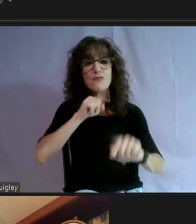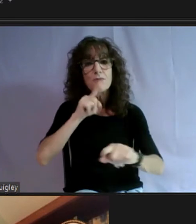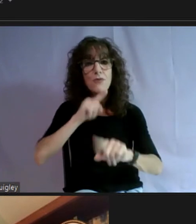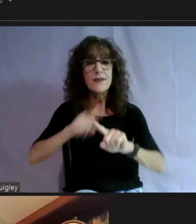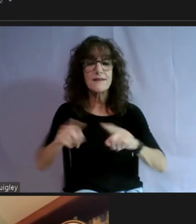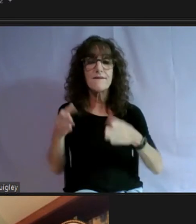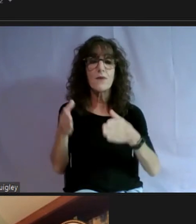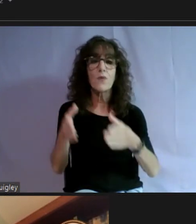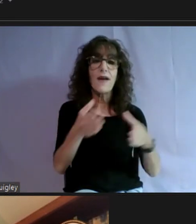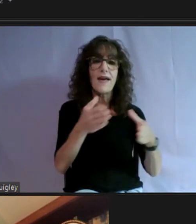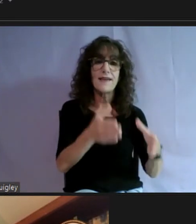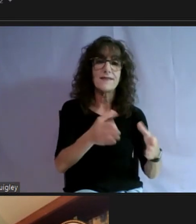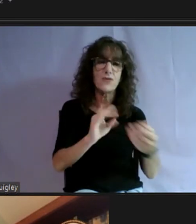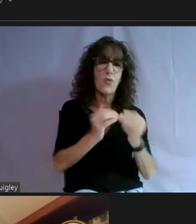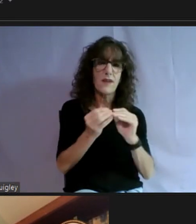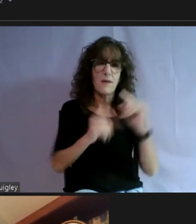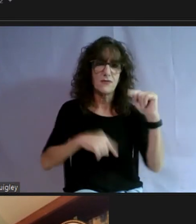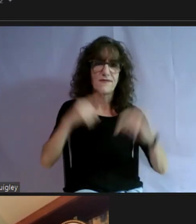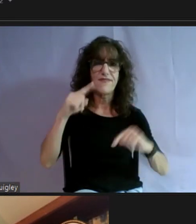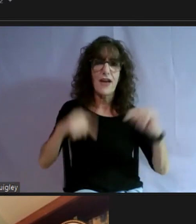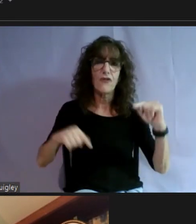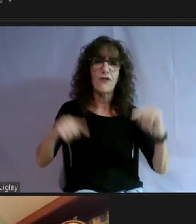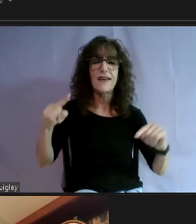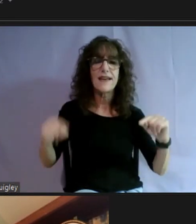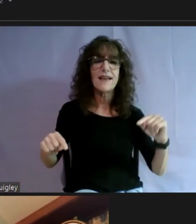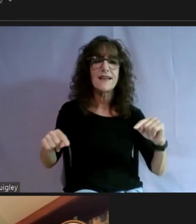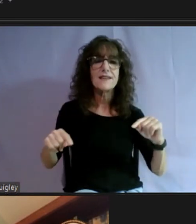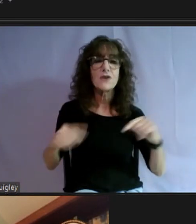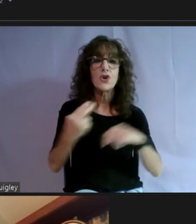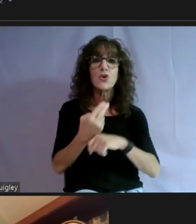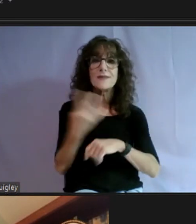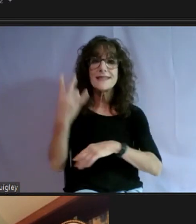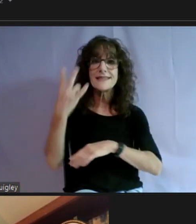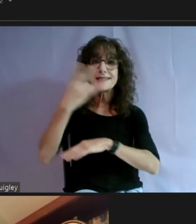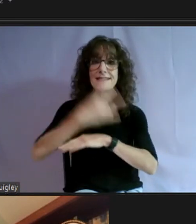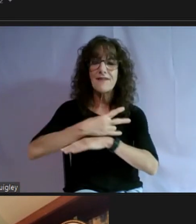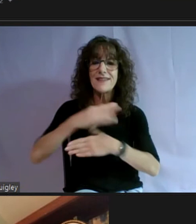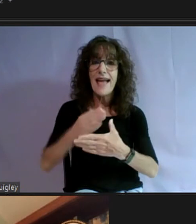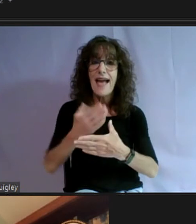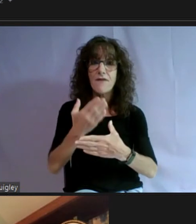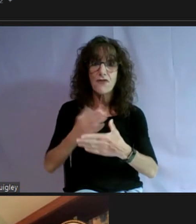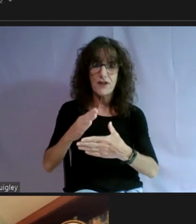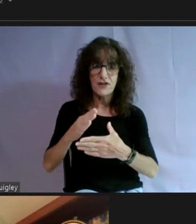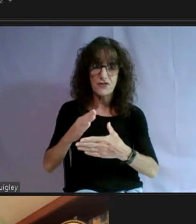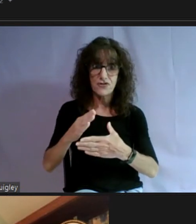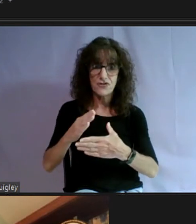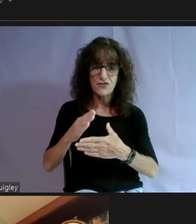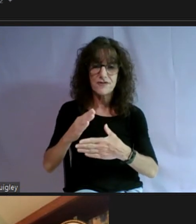ways. And it has to do with using a 7-day average up front in terms of